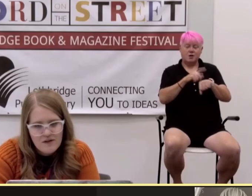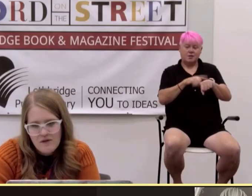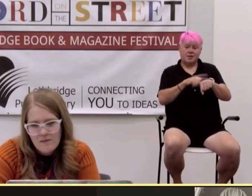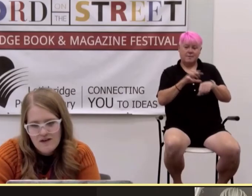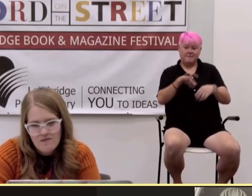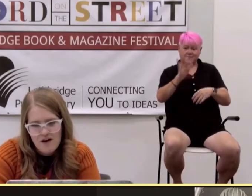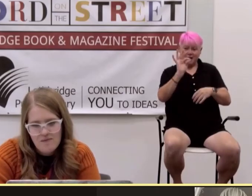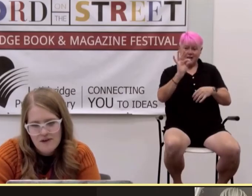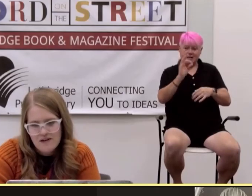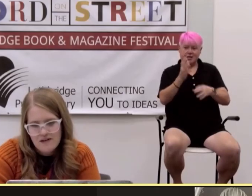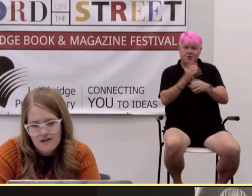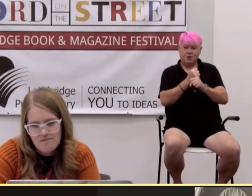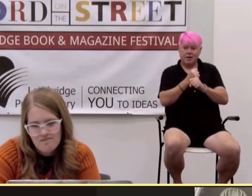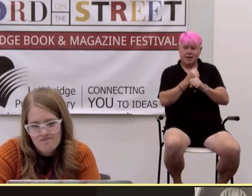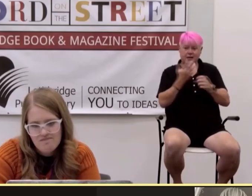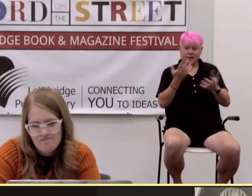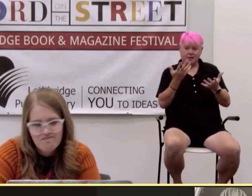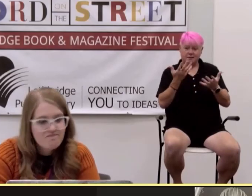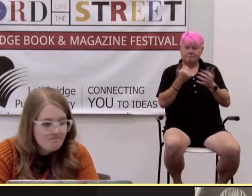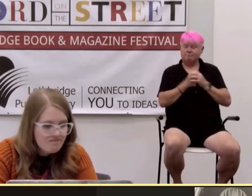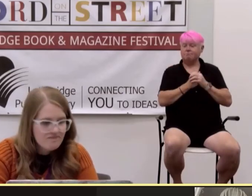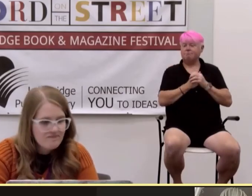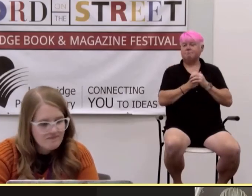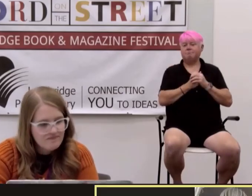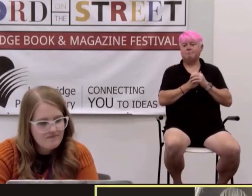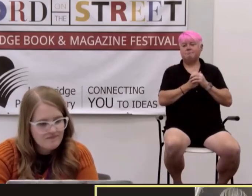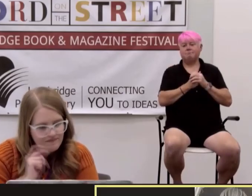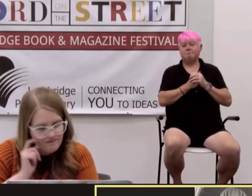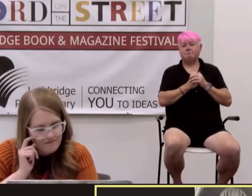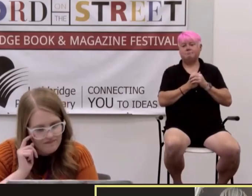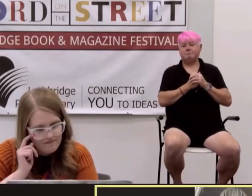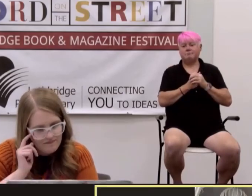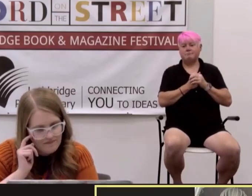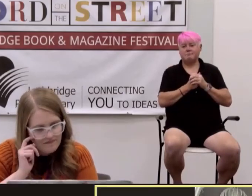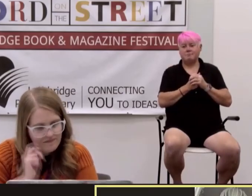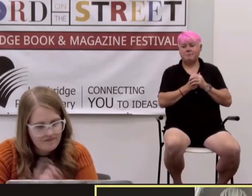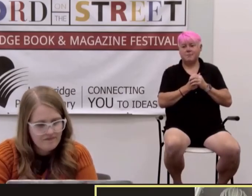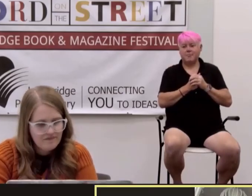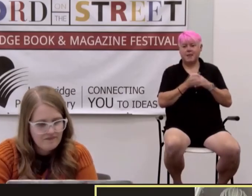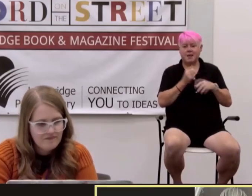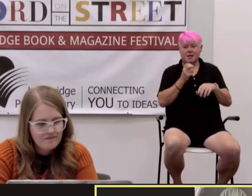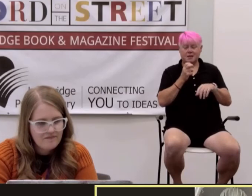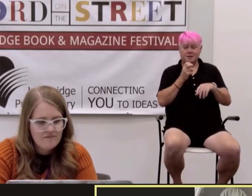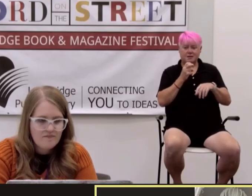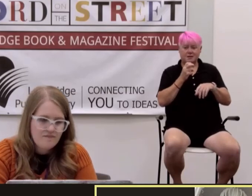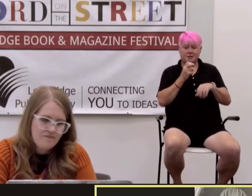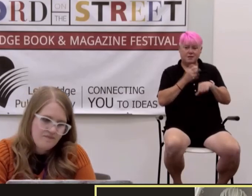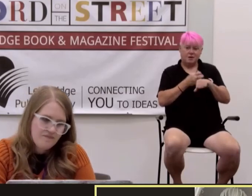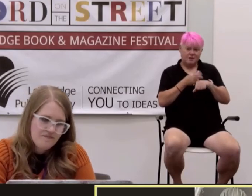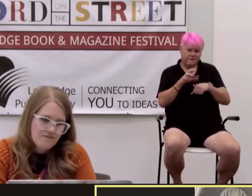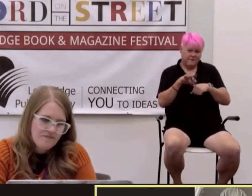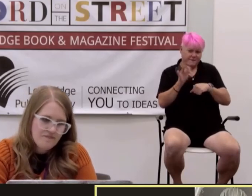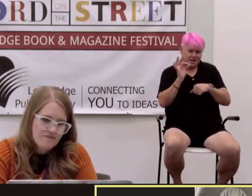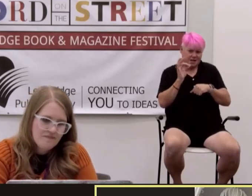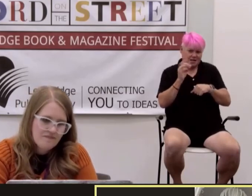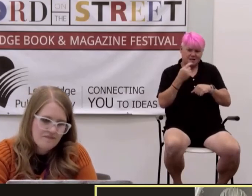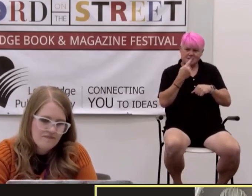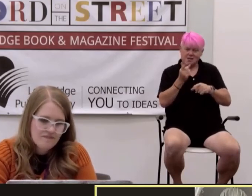sourcing from the environment? A hard ingredient that was hard to find, and you know what? I'm going to say this right